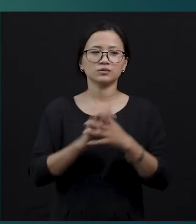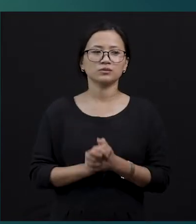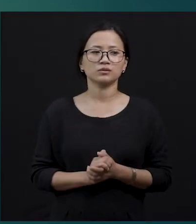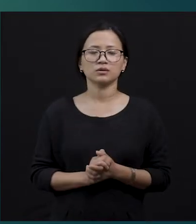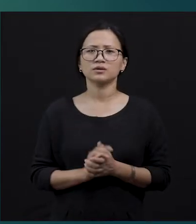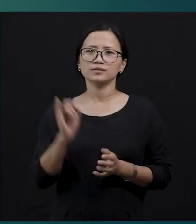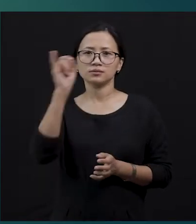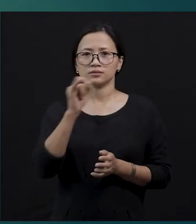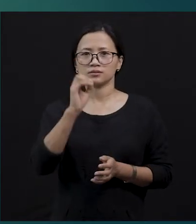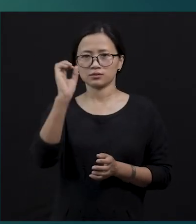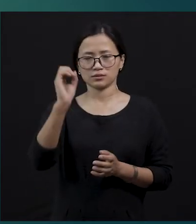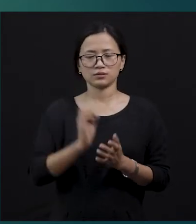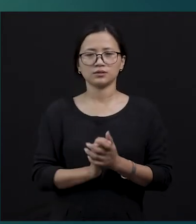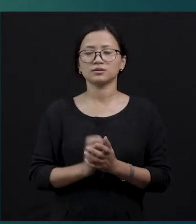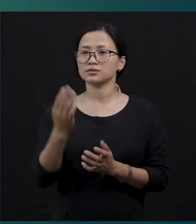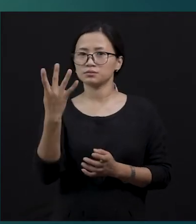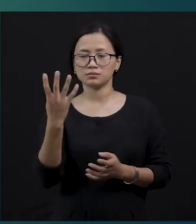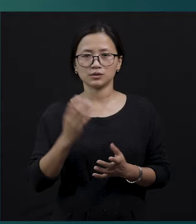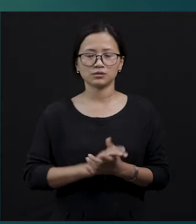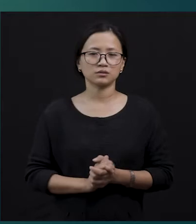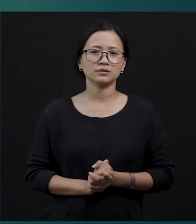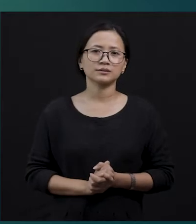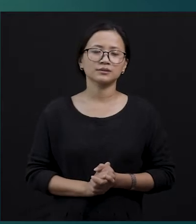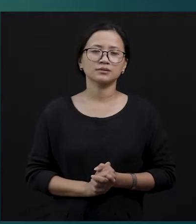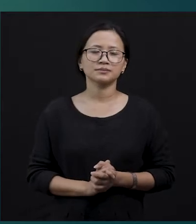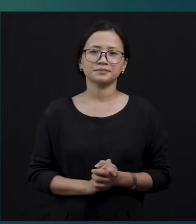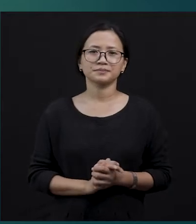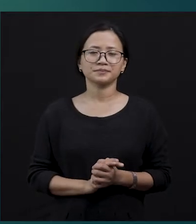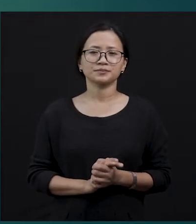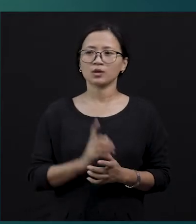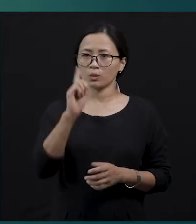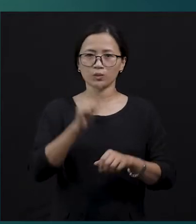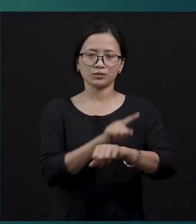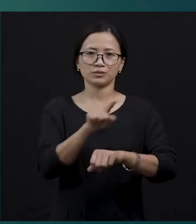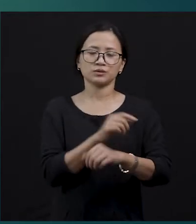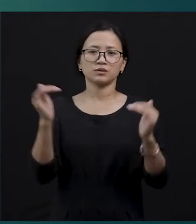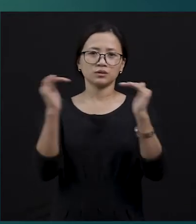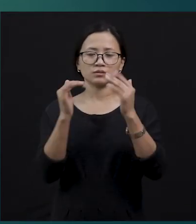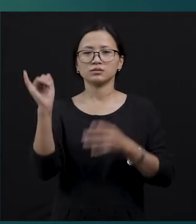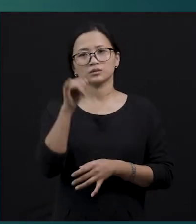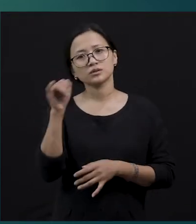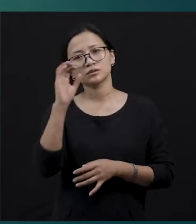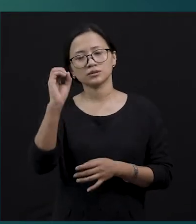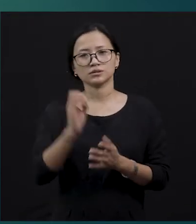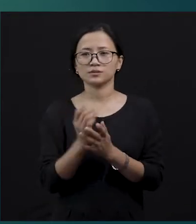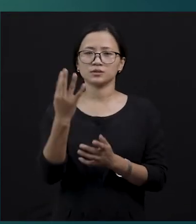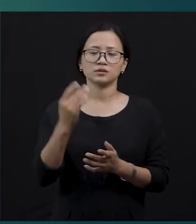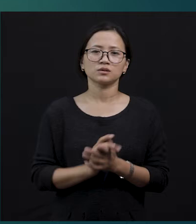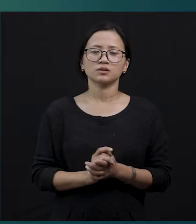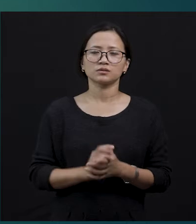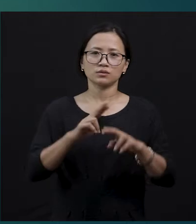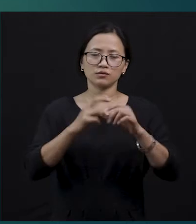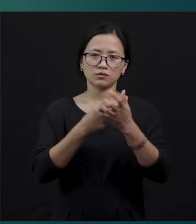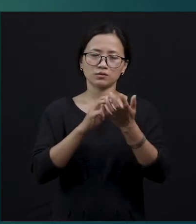you need to multiply, children? 60 minutes, because 1 hour equal to 60 minutes, and that formula we